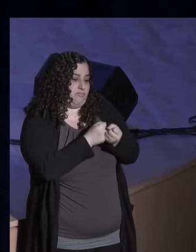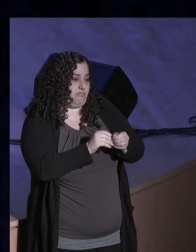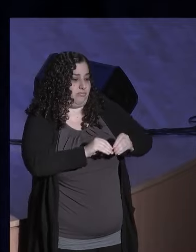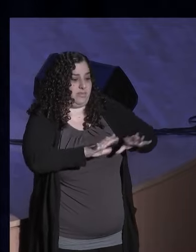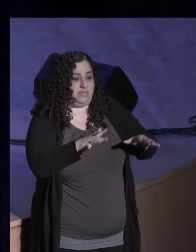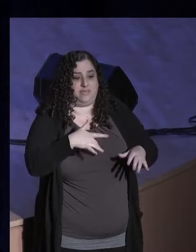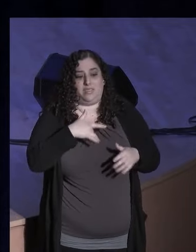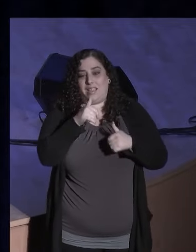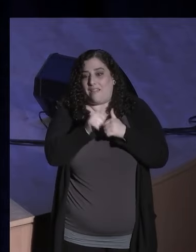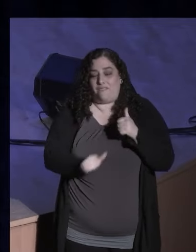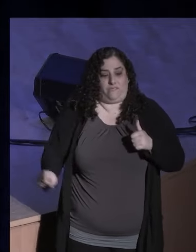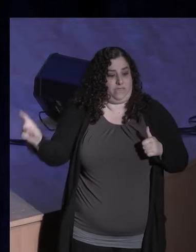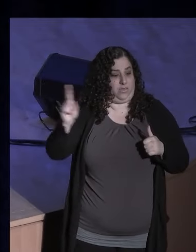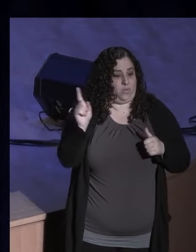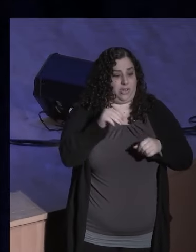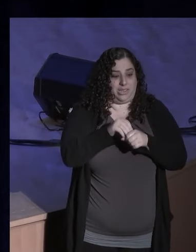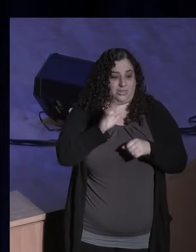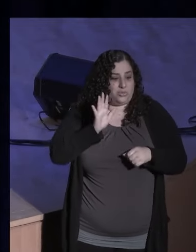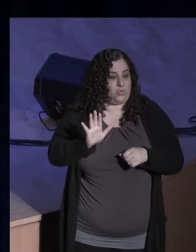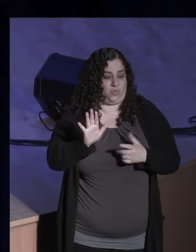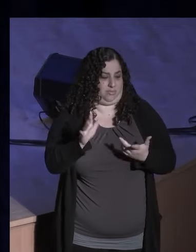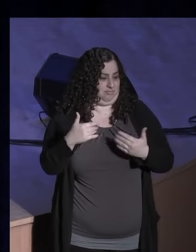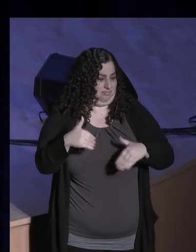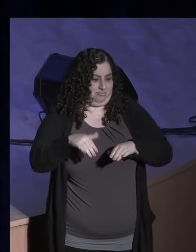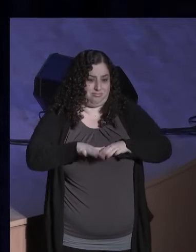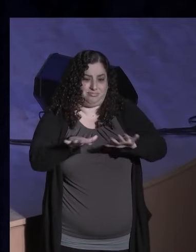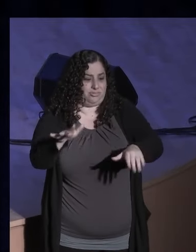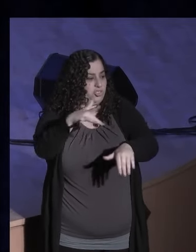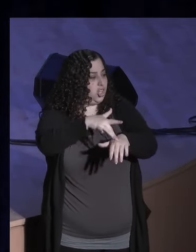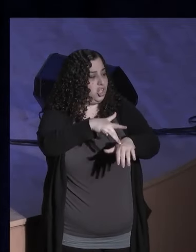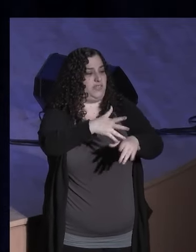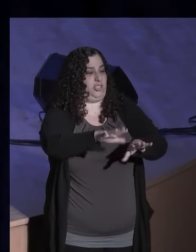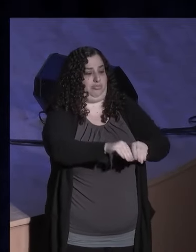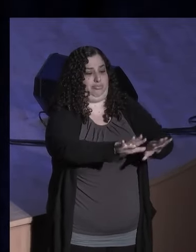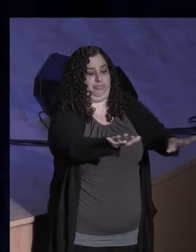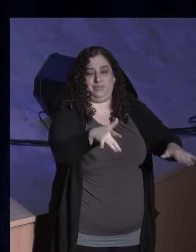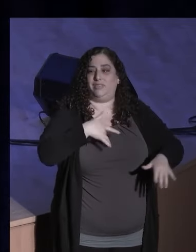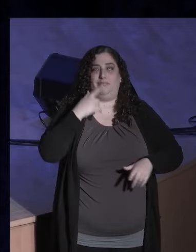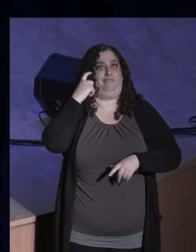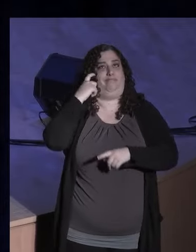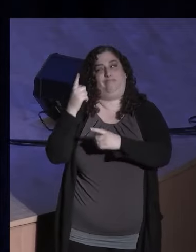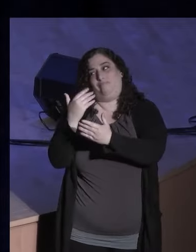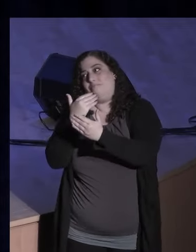our shared vision of a world where diverse cultures thrive together. Thank you.